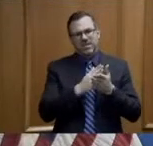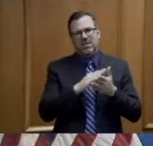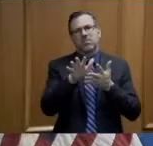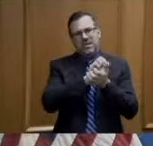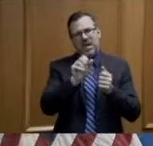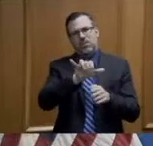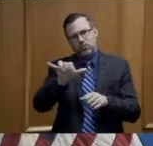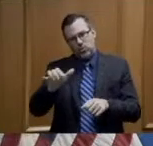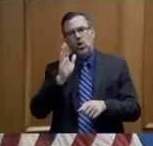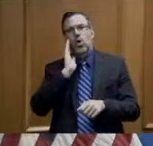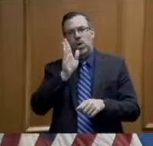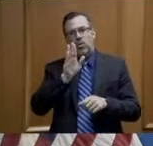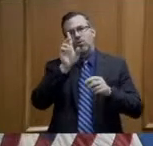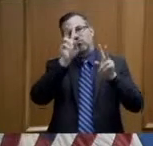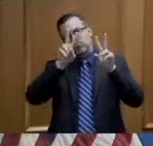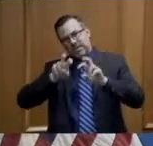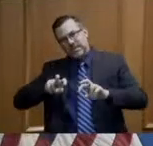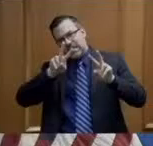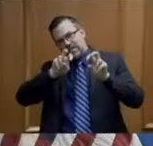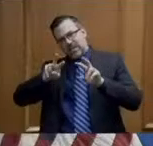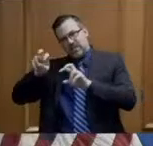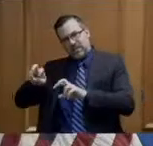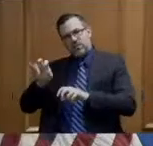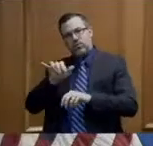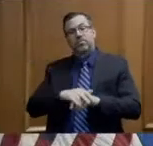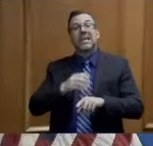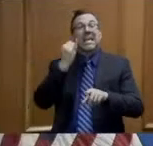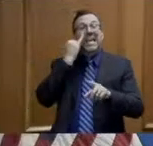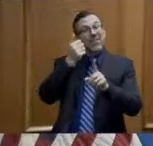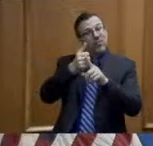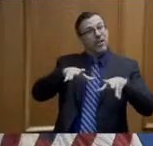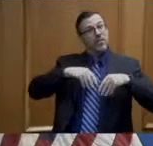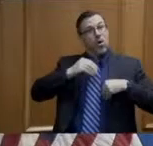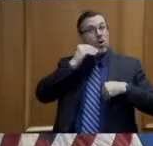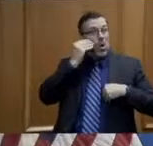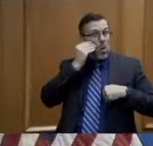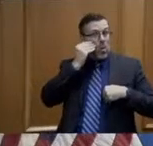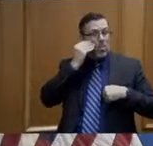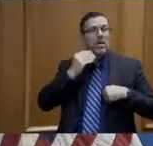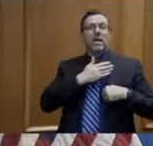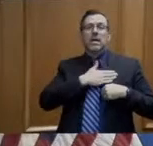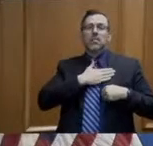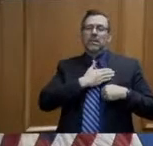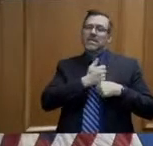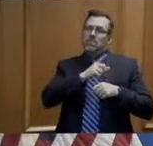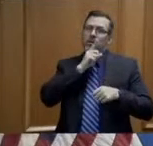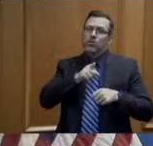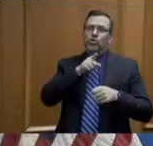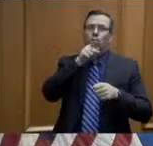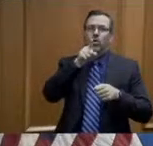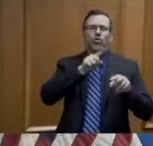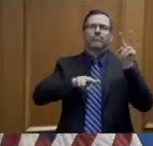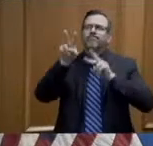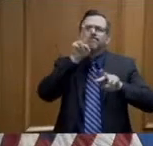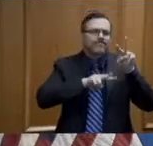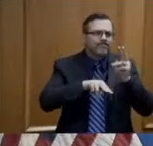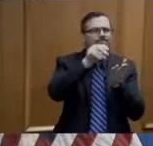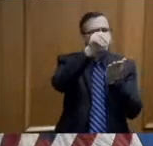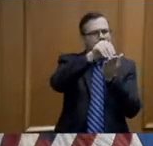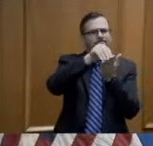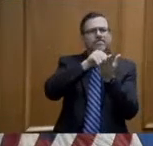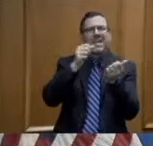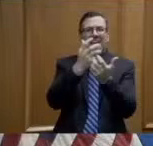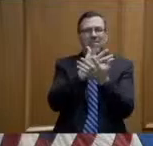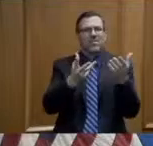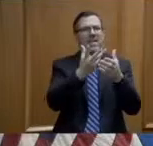to conduct assessments there as well. And to homeowners, to anyone that's listening right now, please make sure you document everything that you've lost.